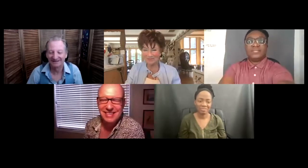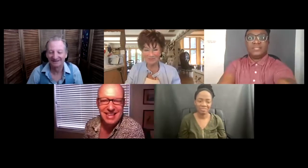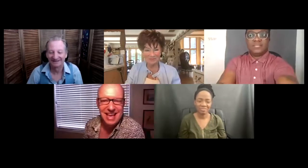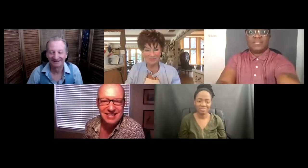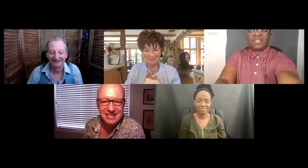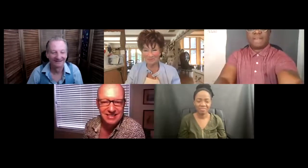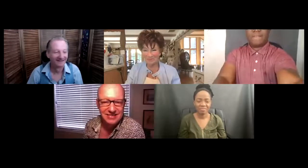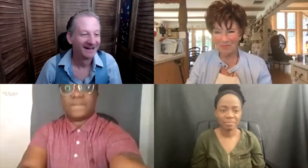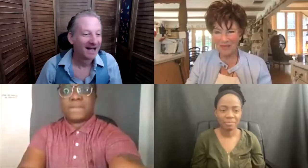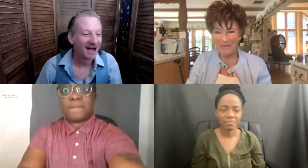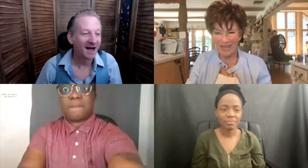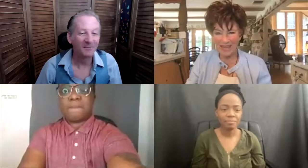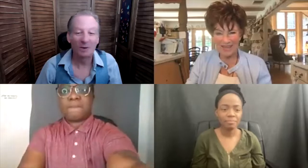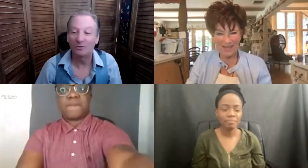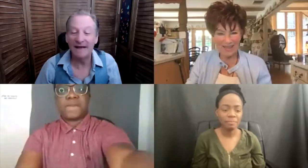Terry. Yes.